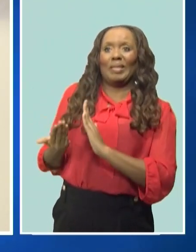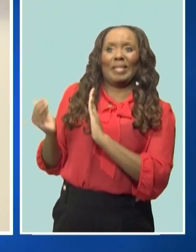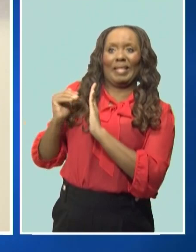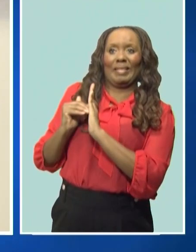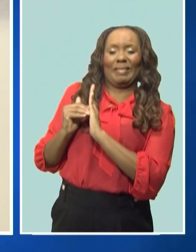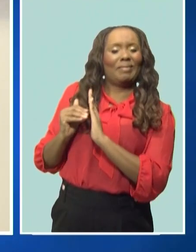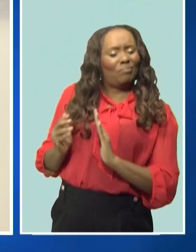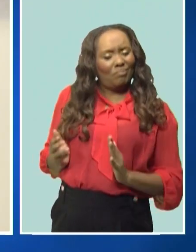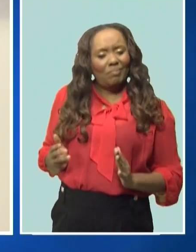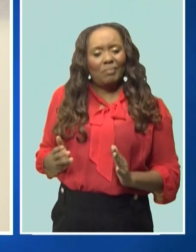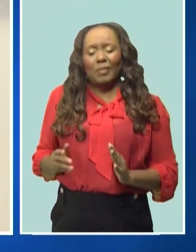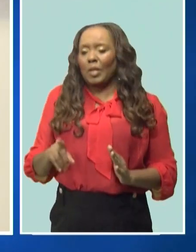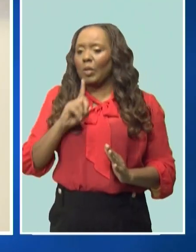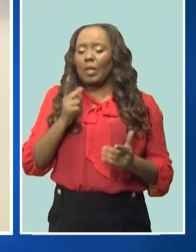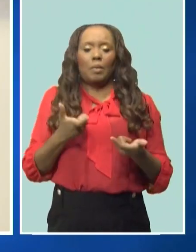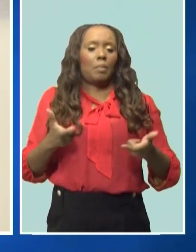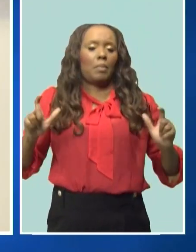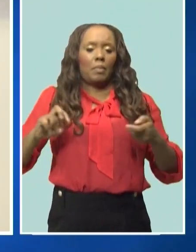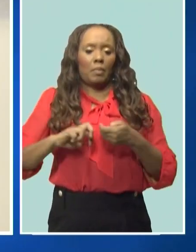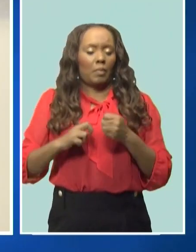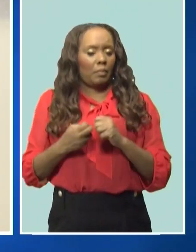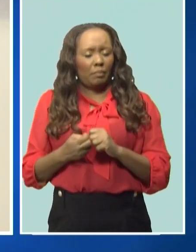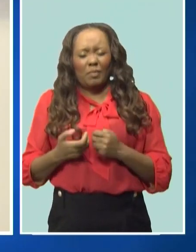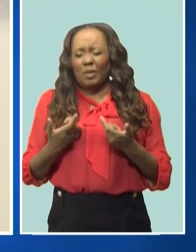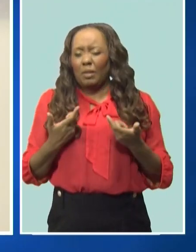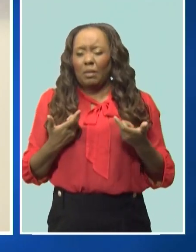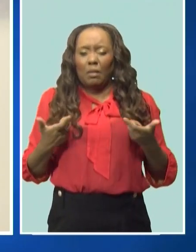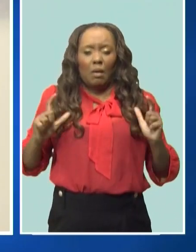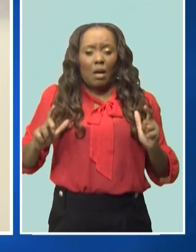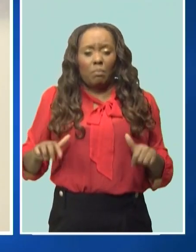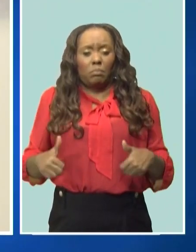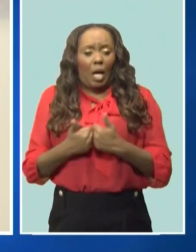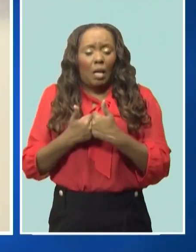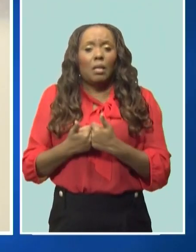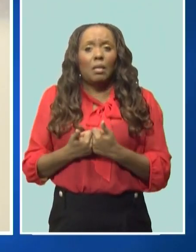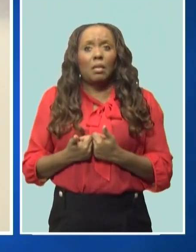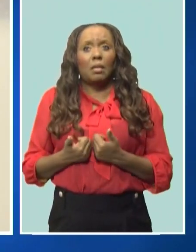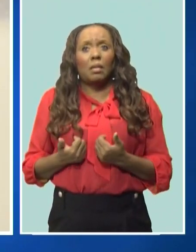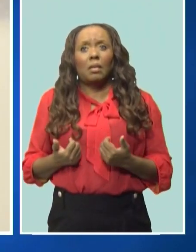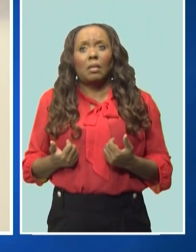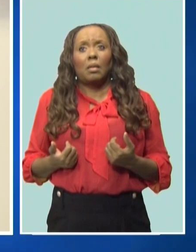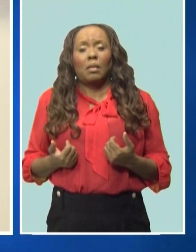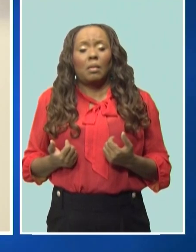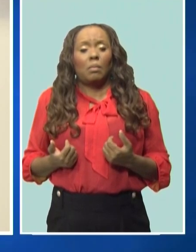presented a staggering challenge to the government of Barbados, and we expended